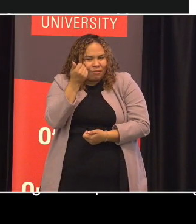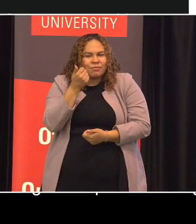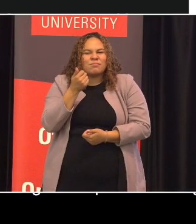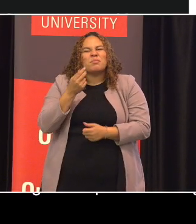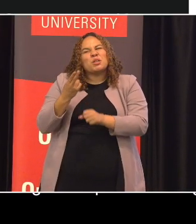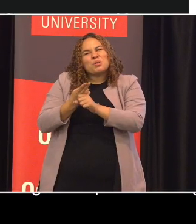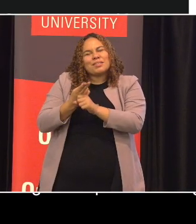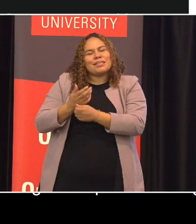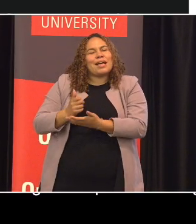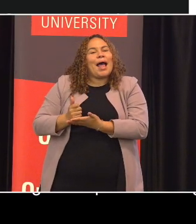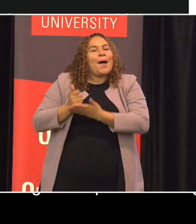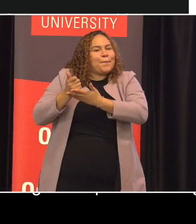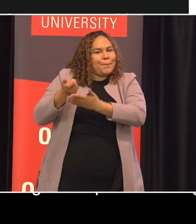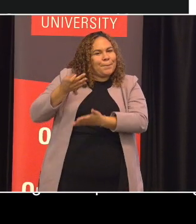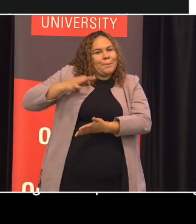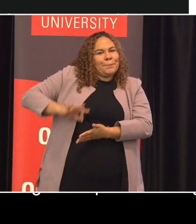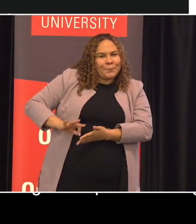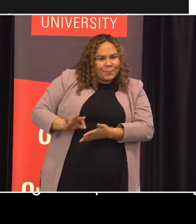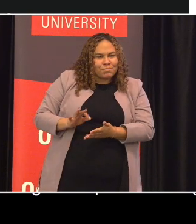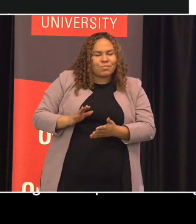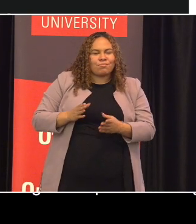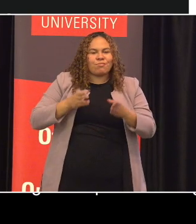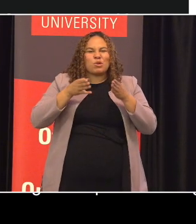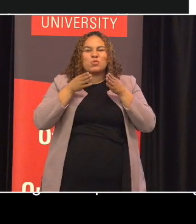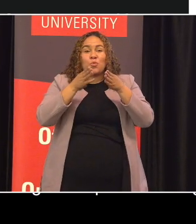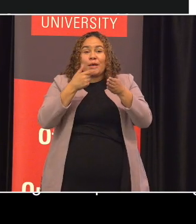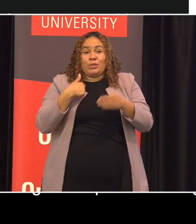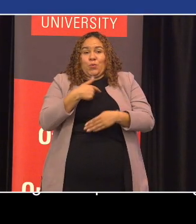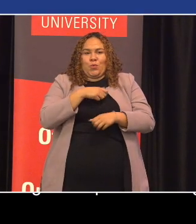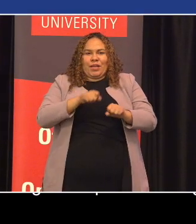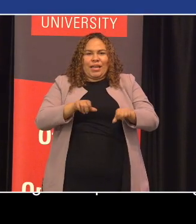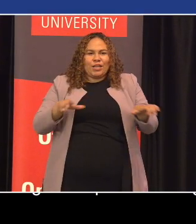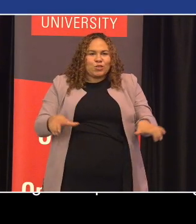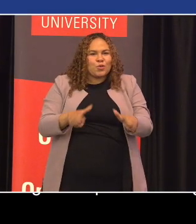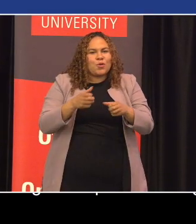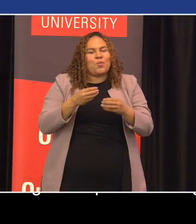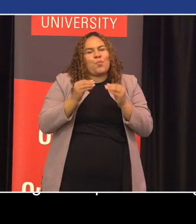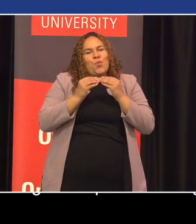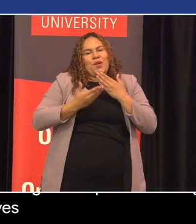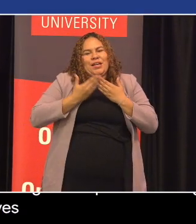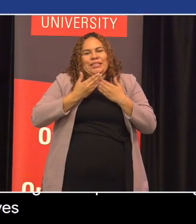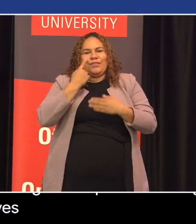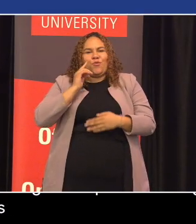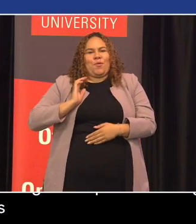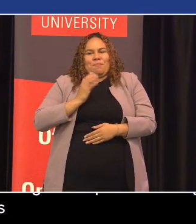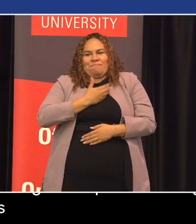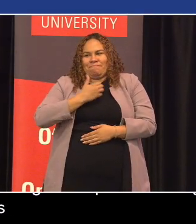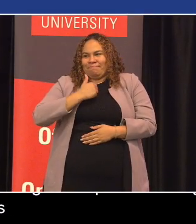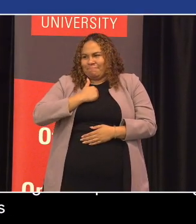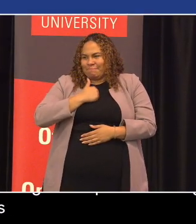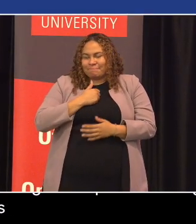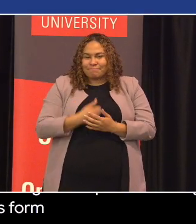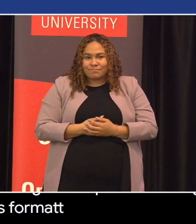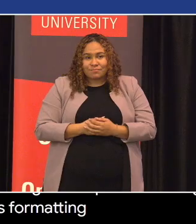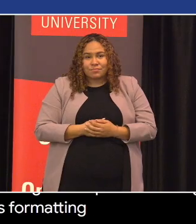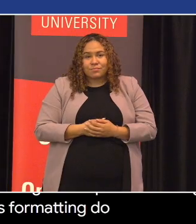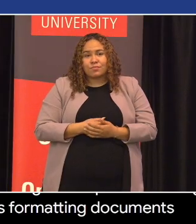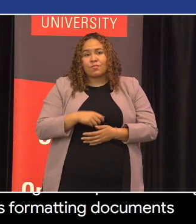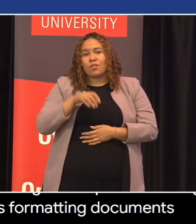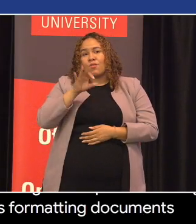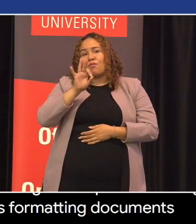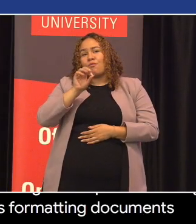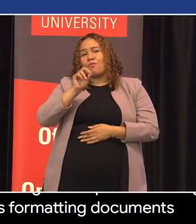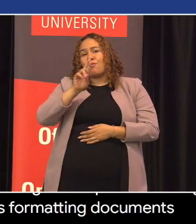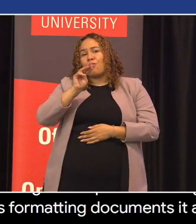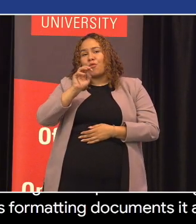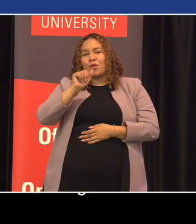help, right? There are ways that we can do this and make it easier for ourselves. Formatting documents.